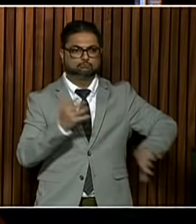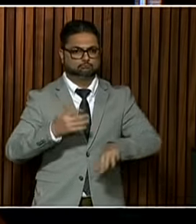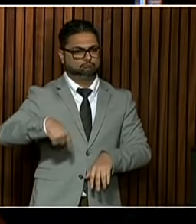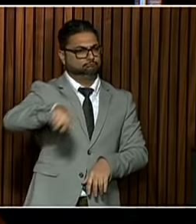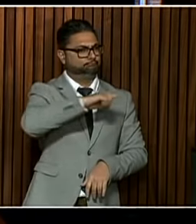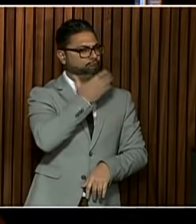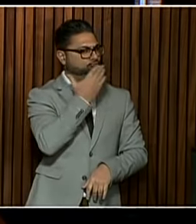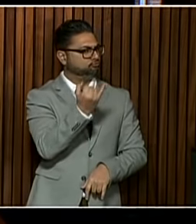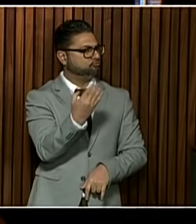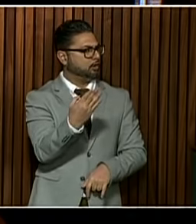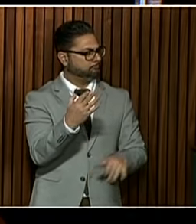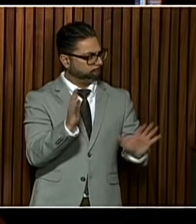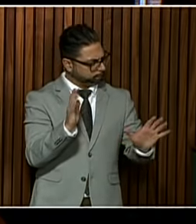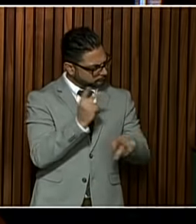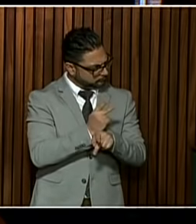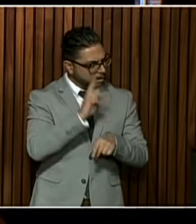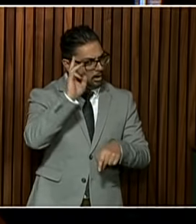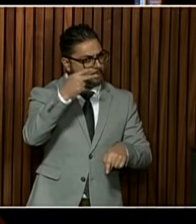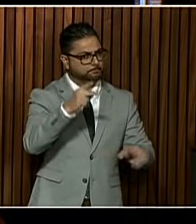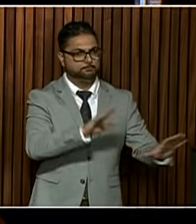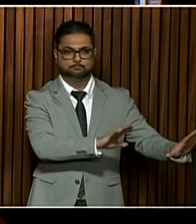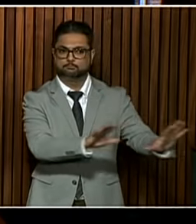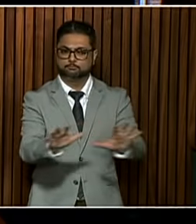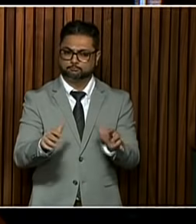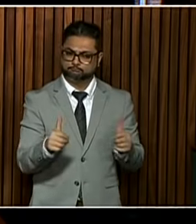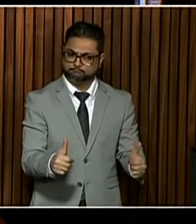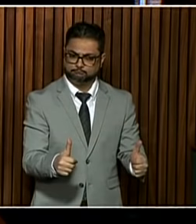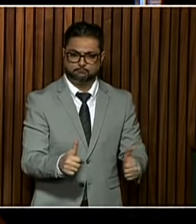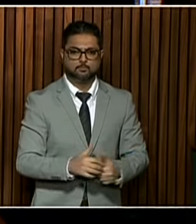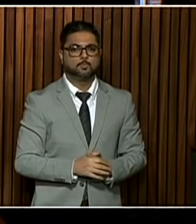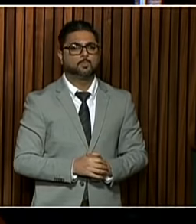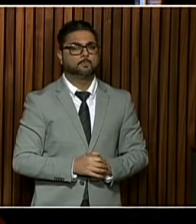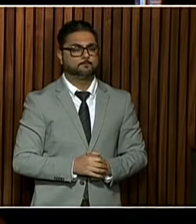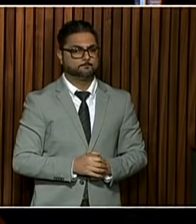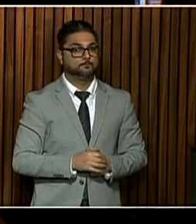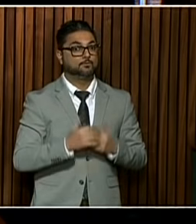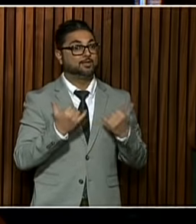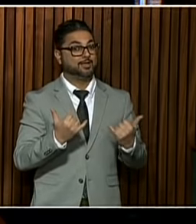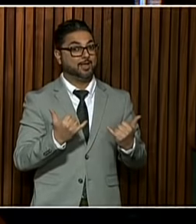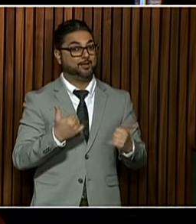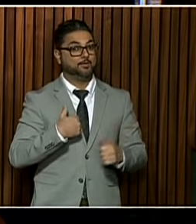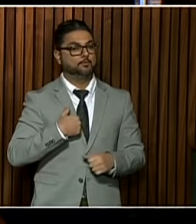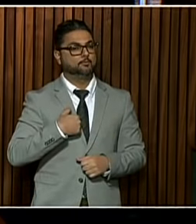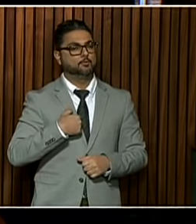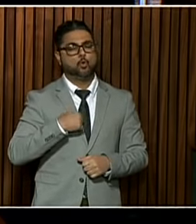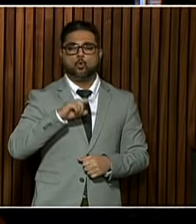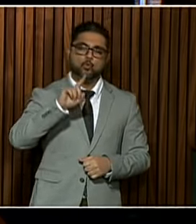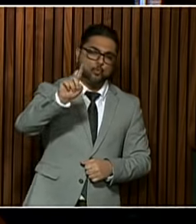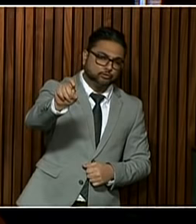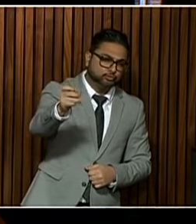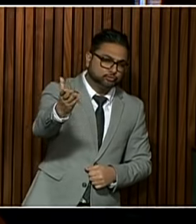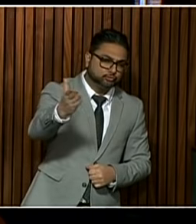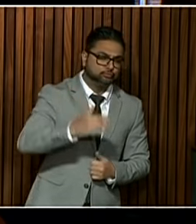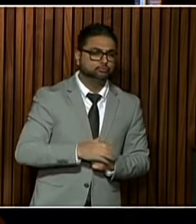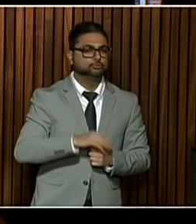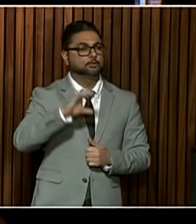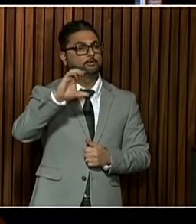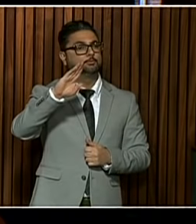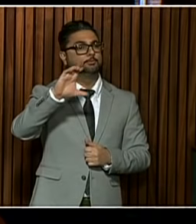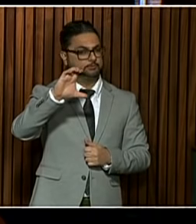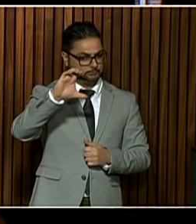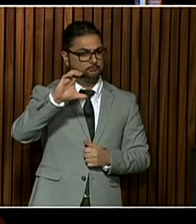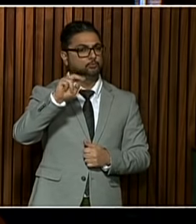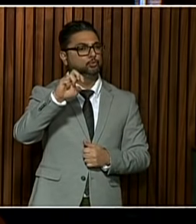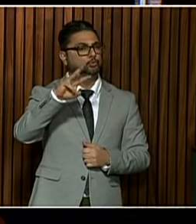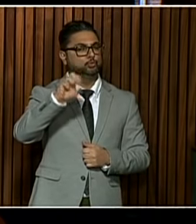the first question. Your first question comes from Carrie Birama with CBC National News. Please go ahead.